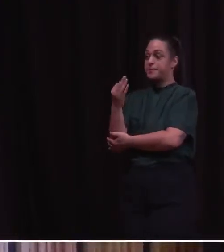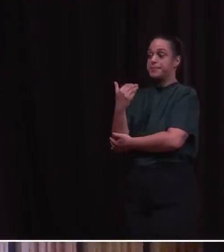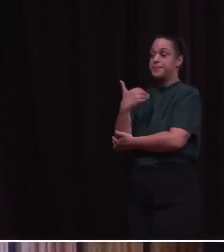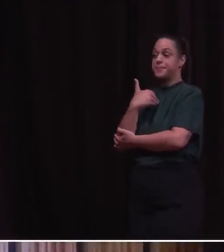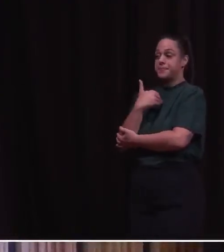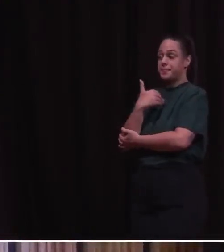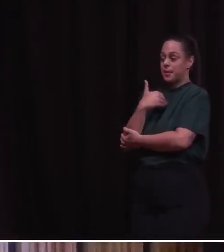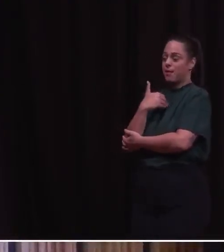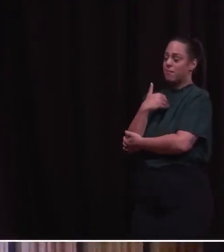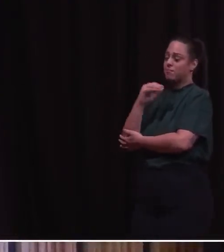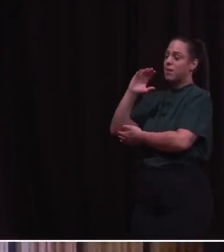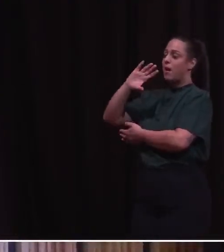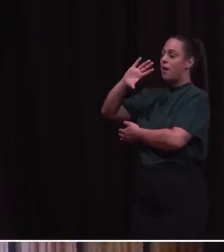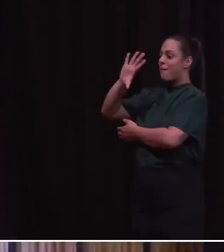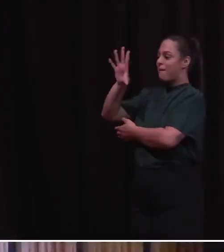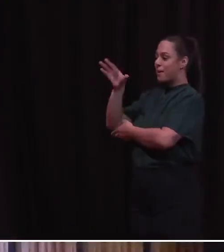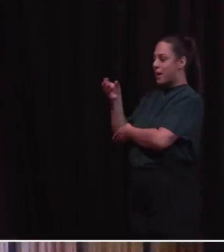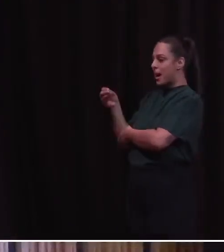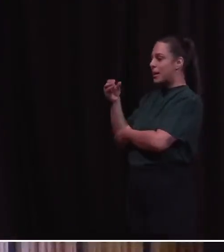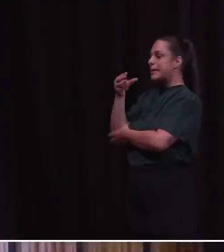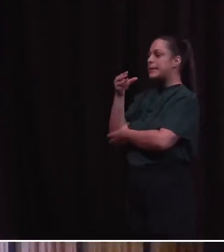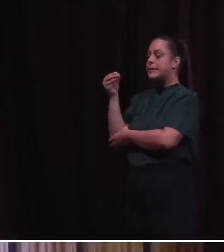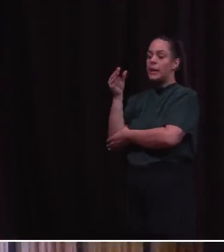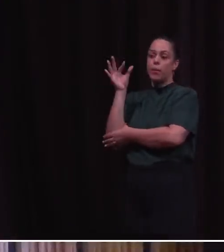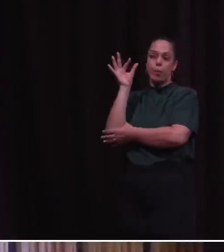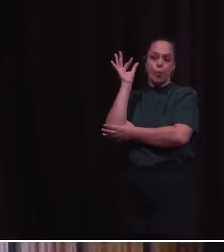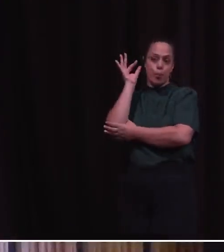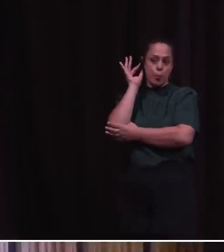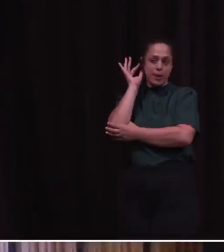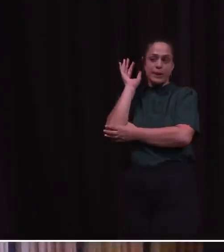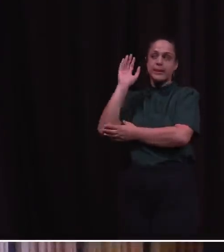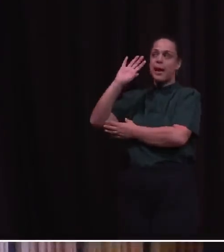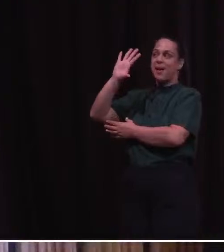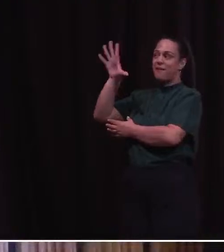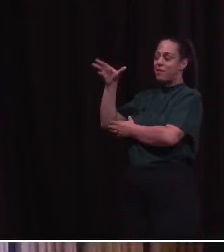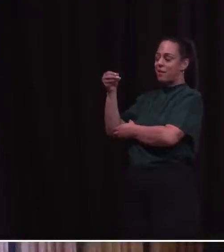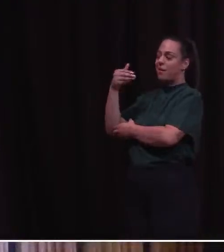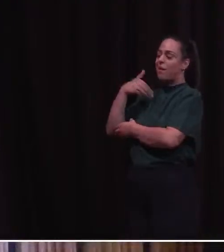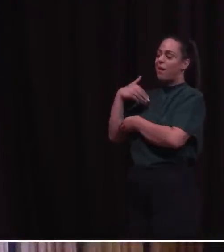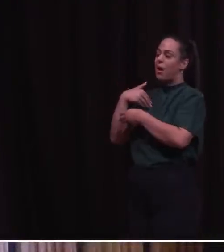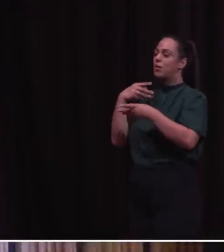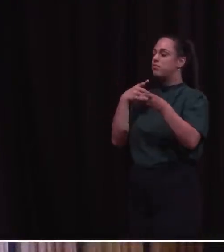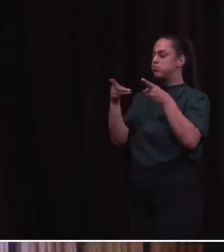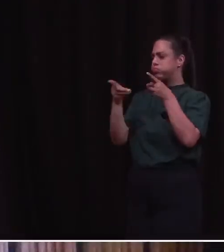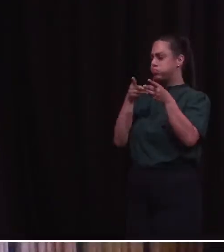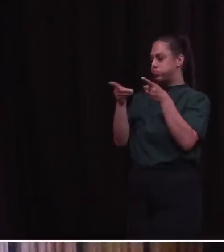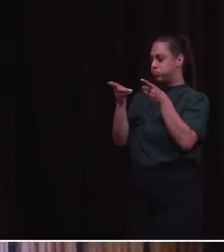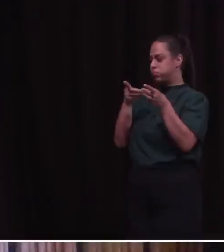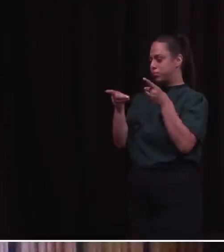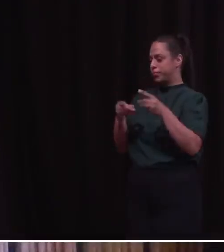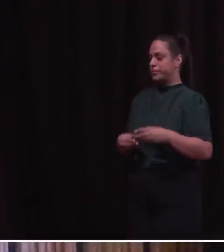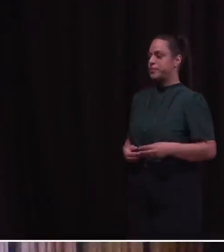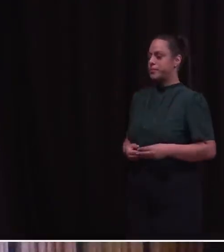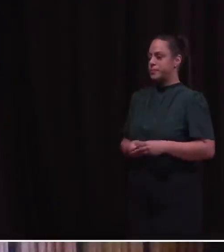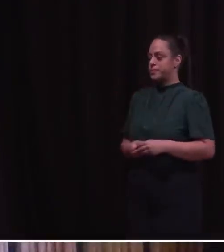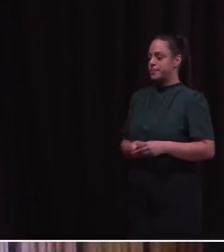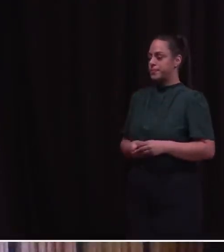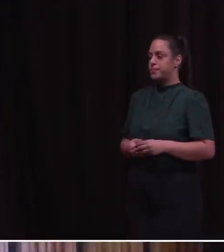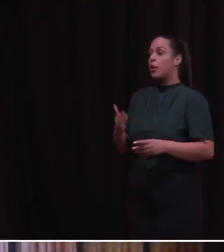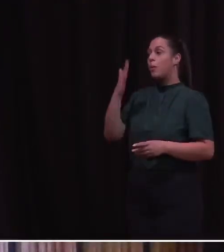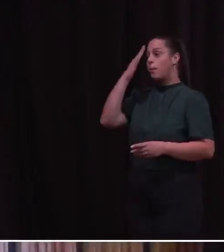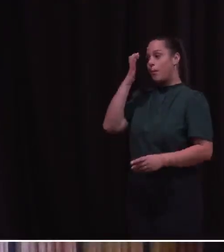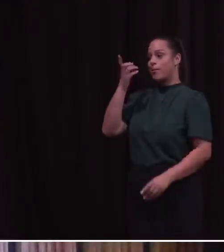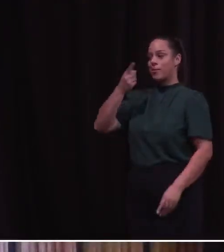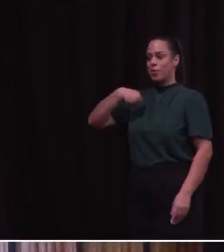African women have been portrayed. And it's not just portrayal, because you know that scholarship, what we